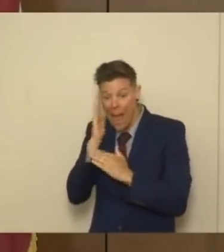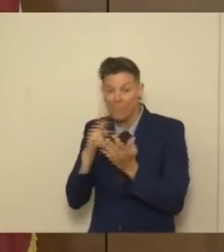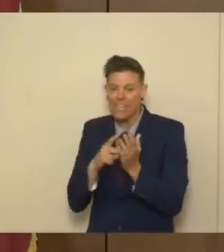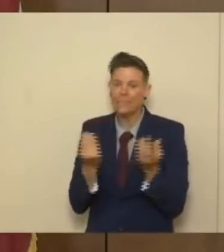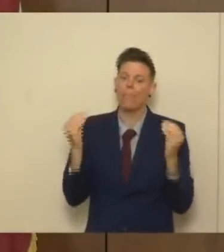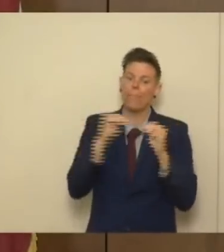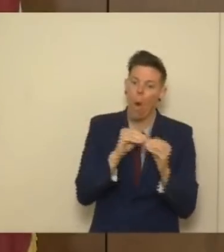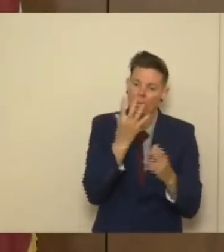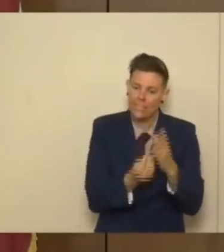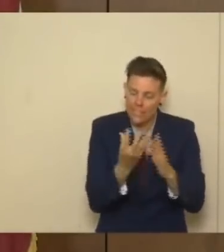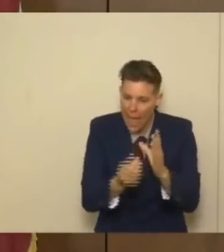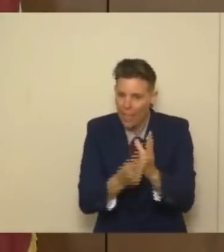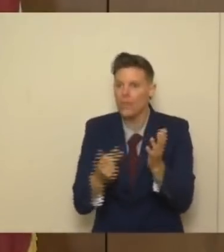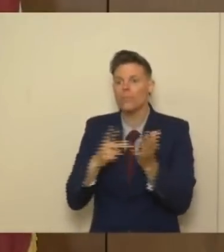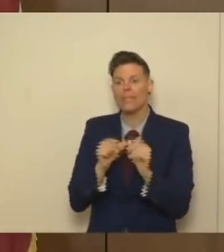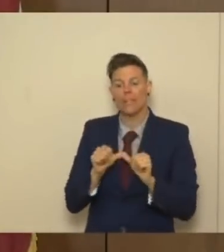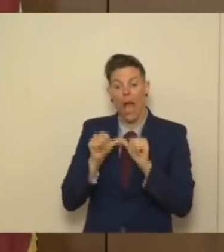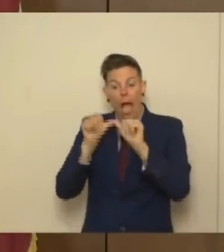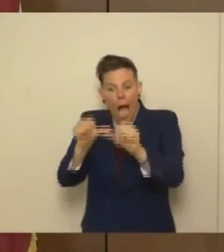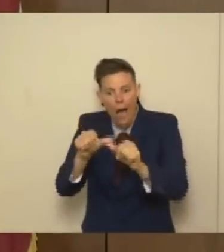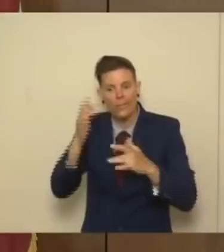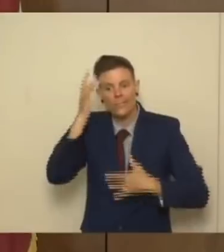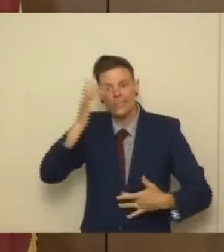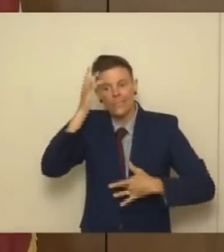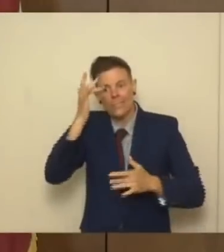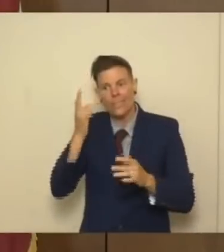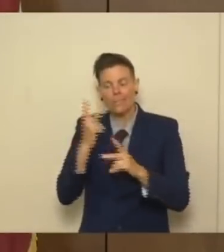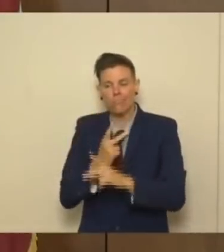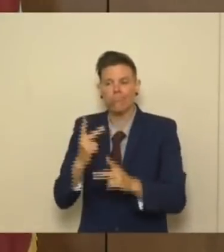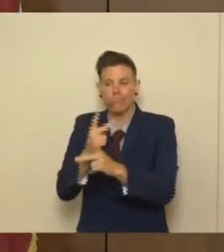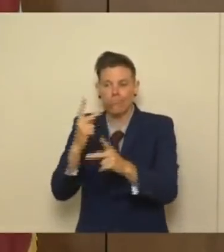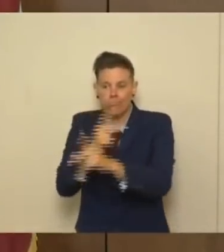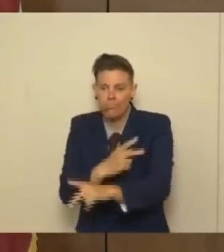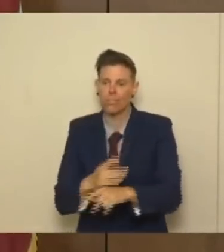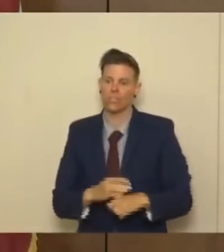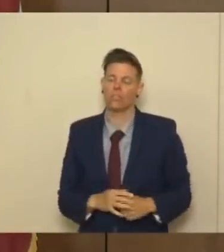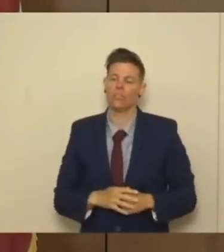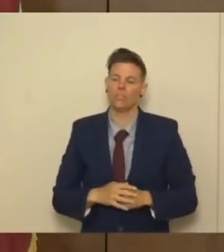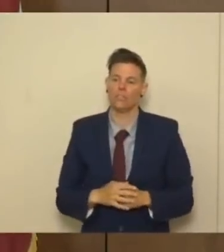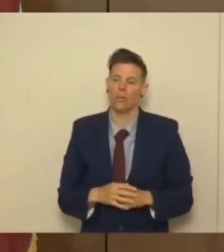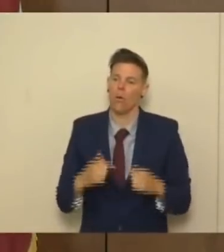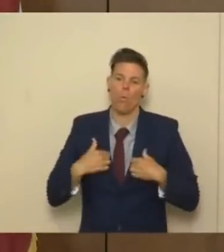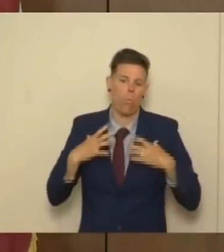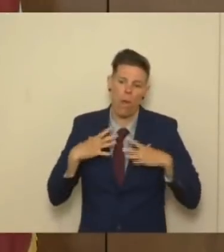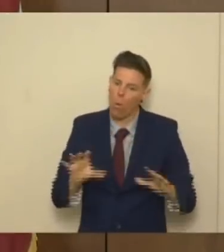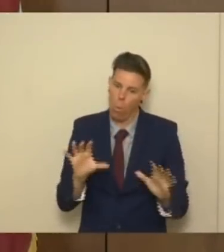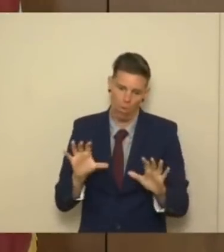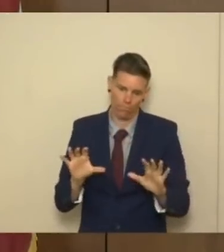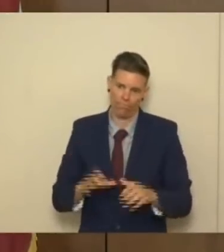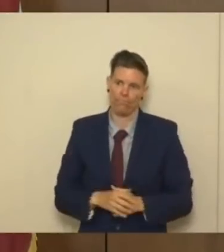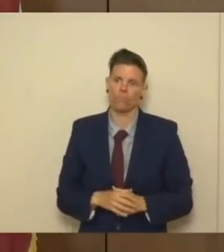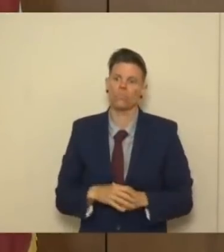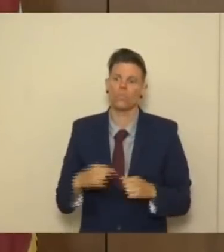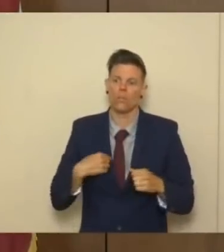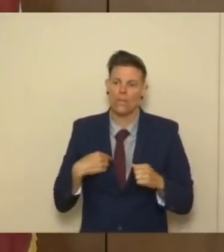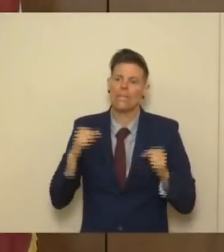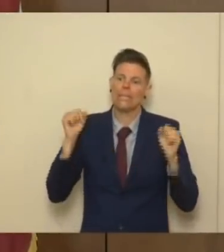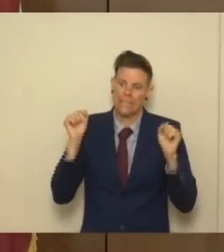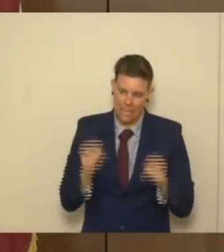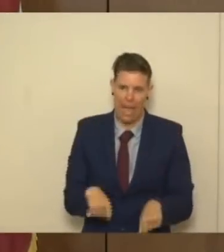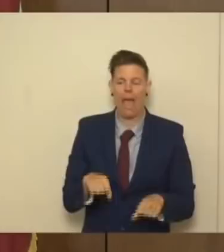and lung disease related to COVID. And we don't want it, and we can do so much